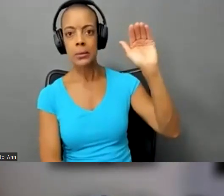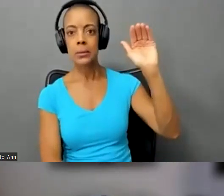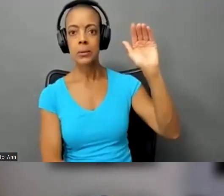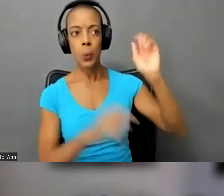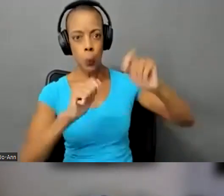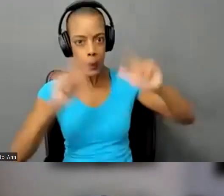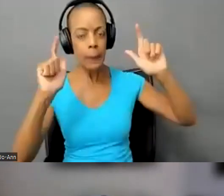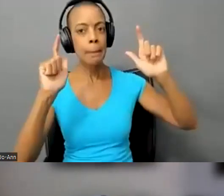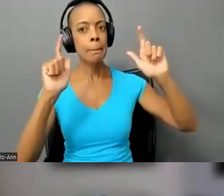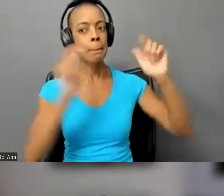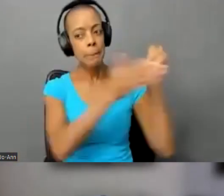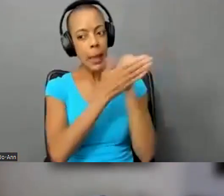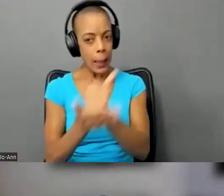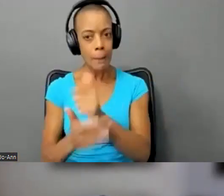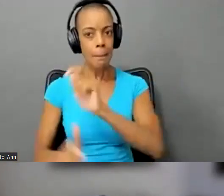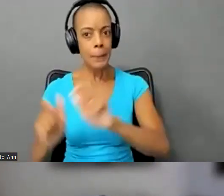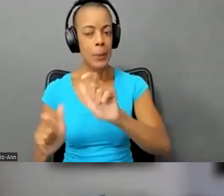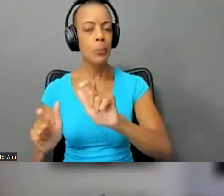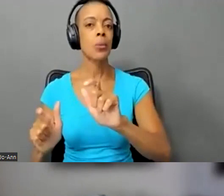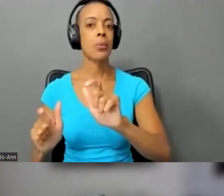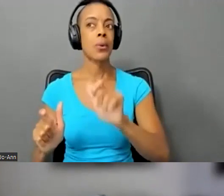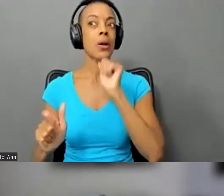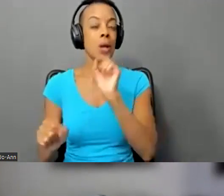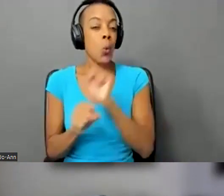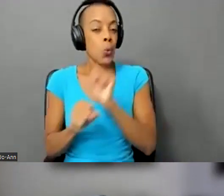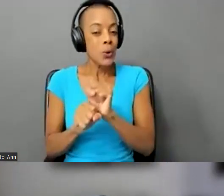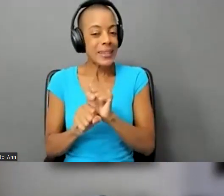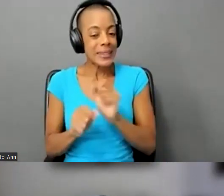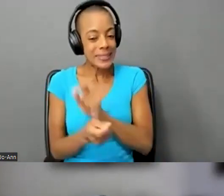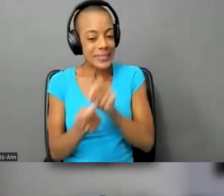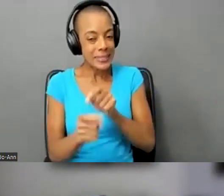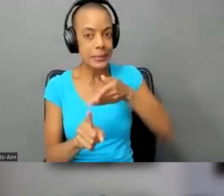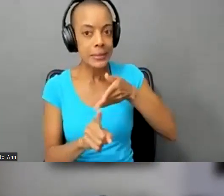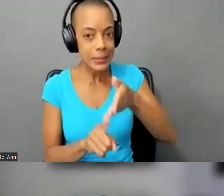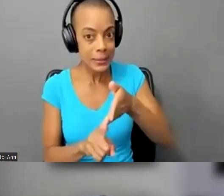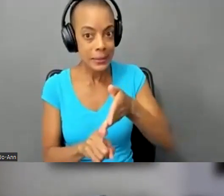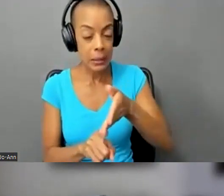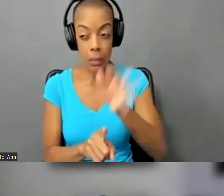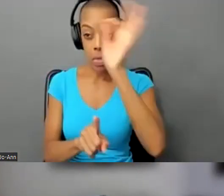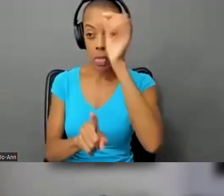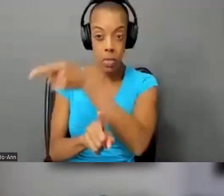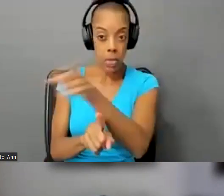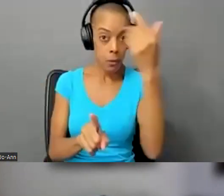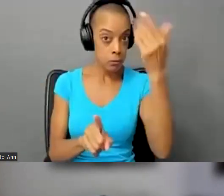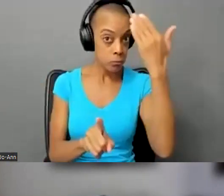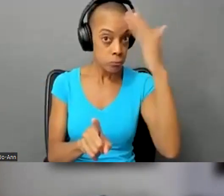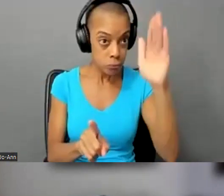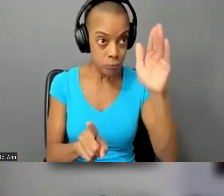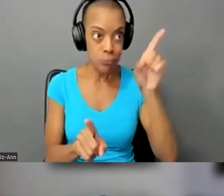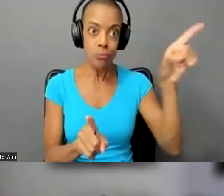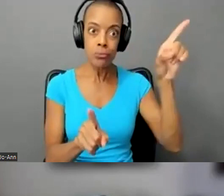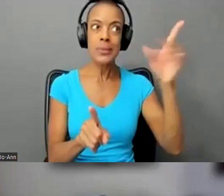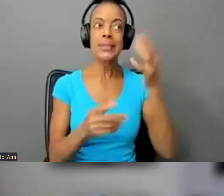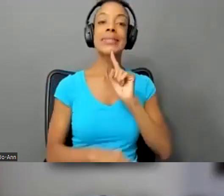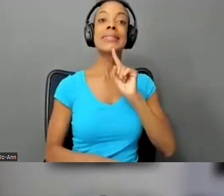help folks who are not necessarily working in the sector understand that it is a serious issue.